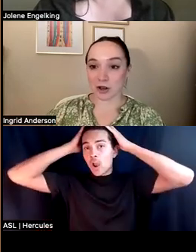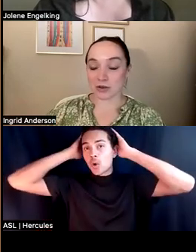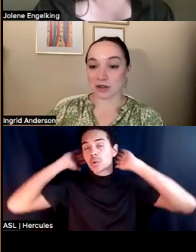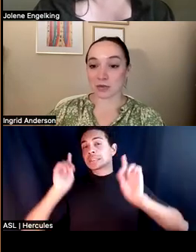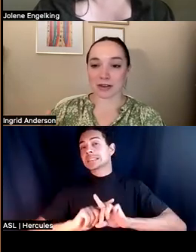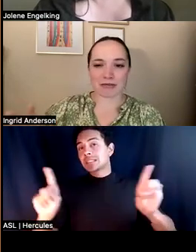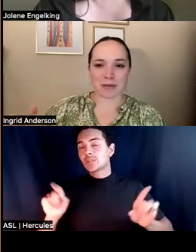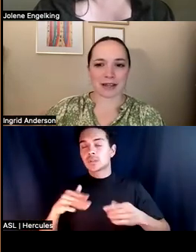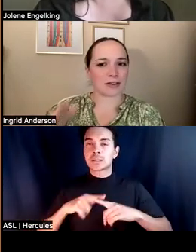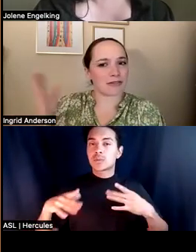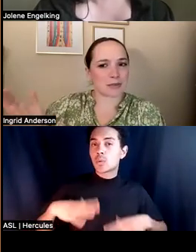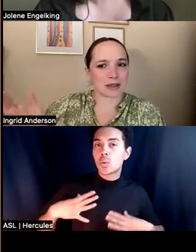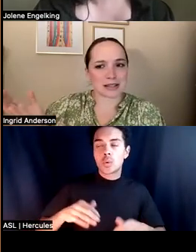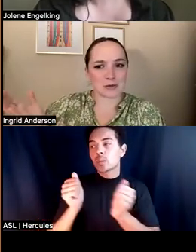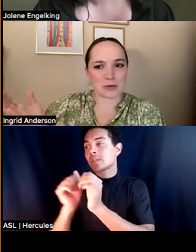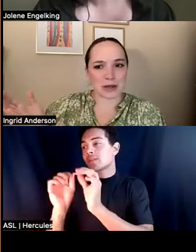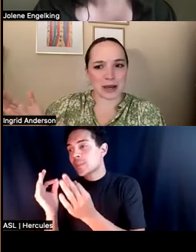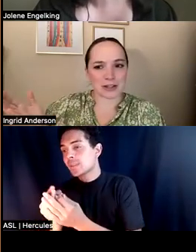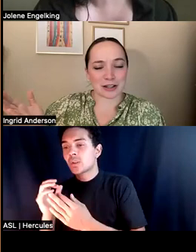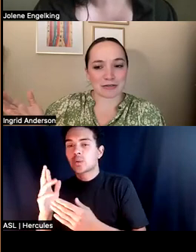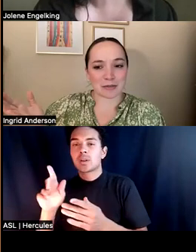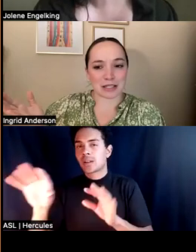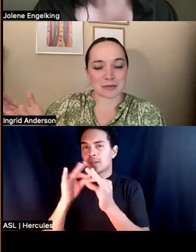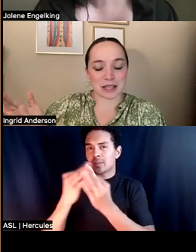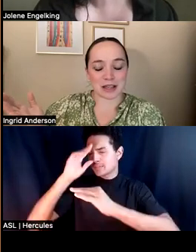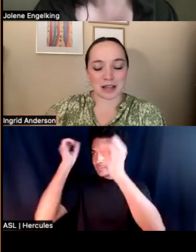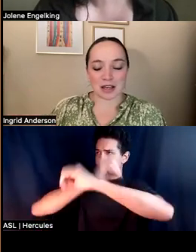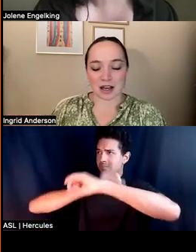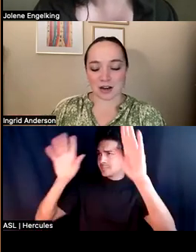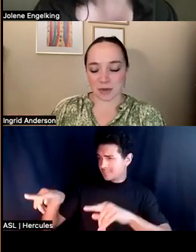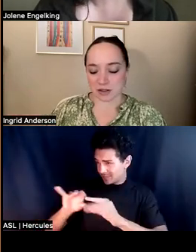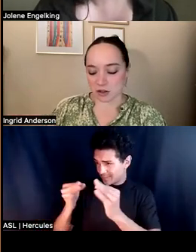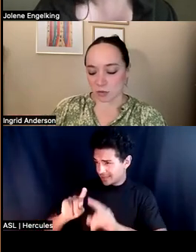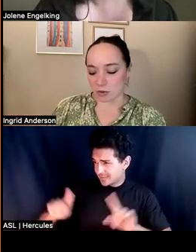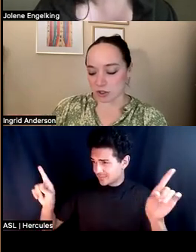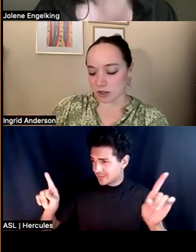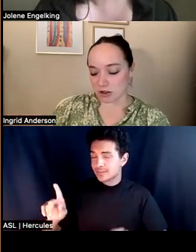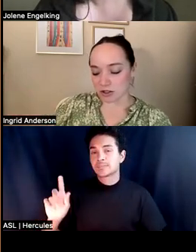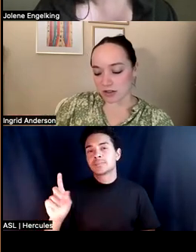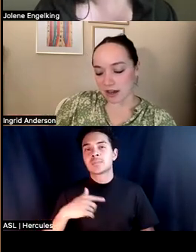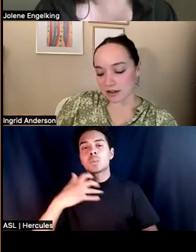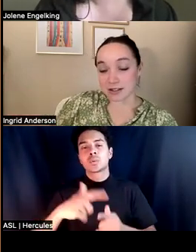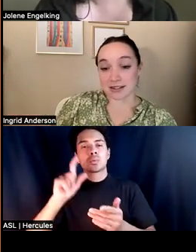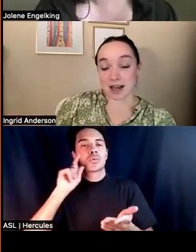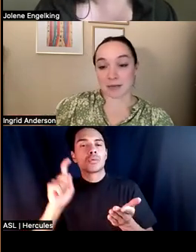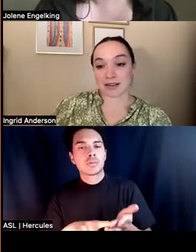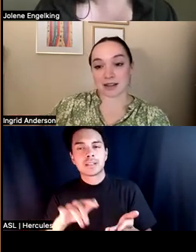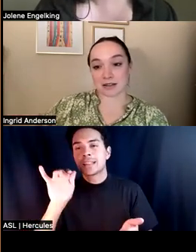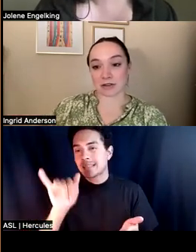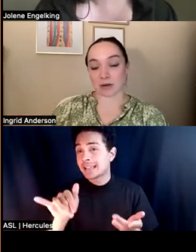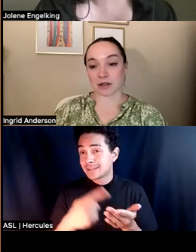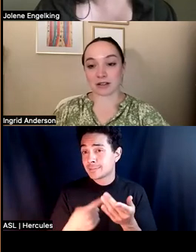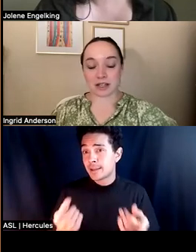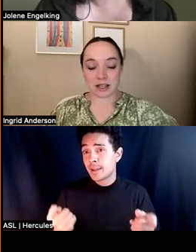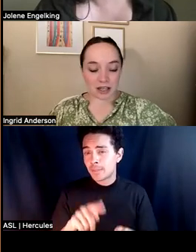different clothes, they're with their family, and their family isn't what we imagined their family to be. And so we want to acknowledge that that does happen. That